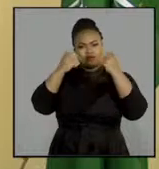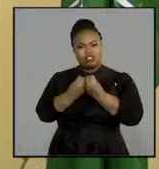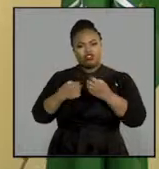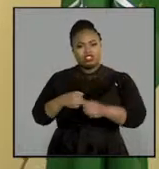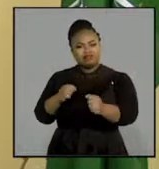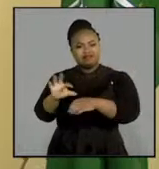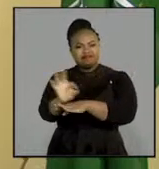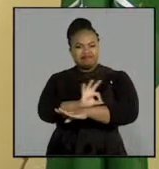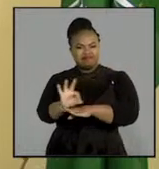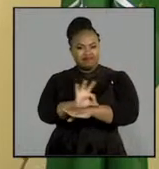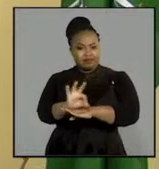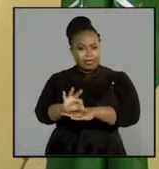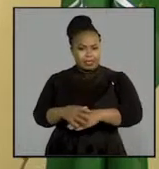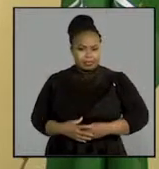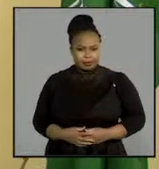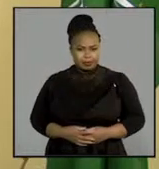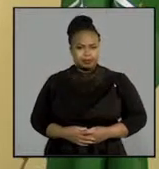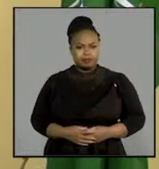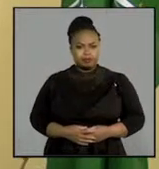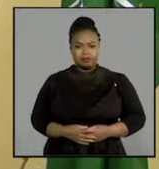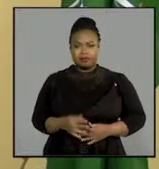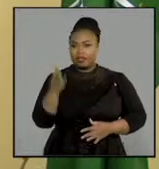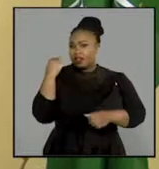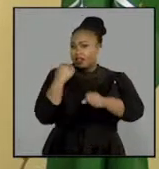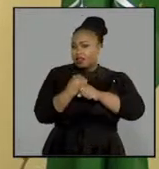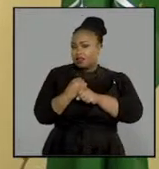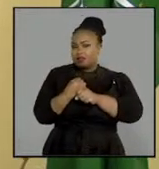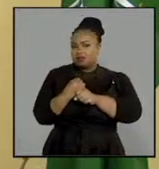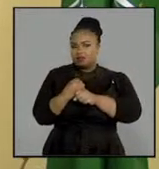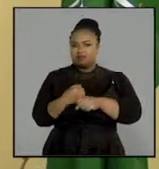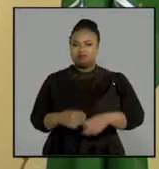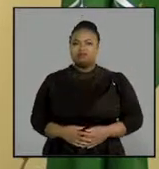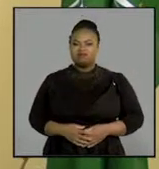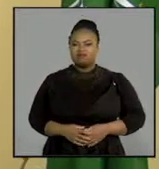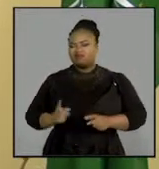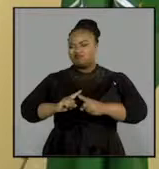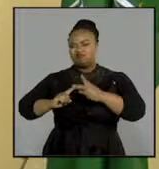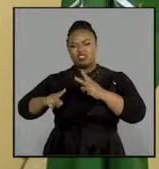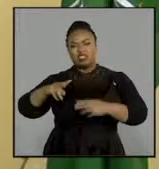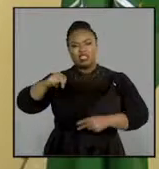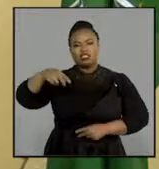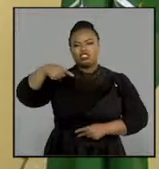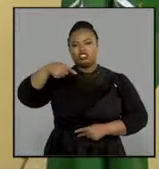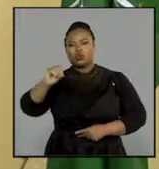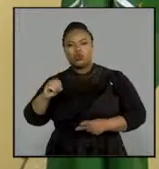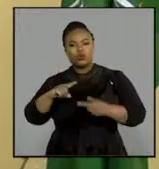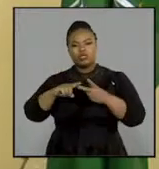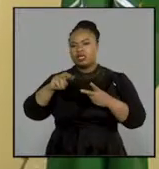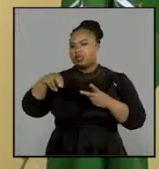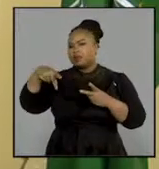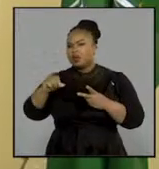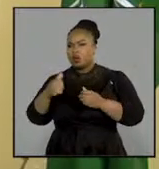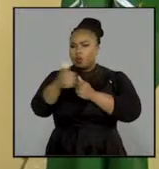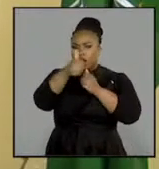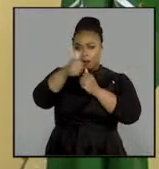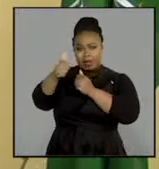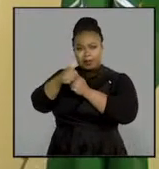Plan. Over the past year, in partnership with civil